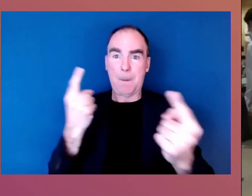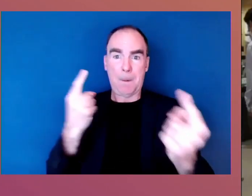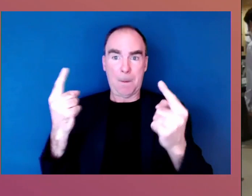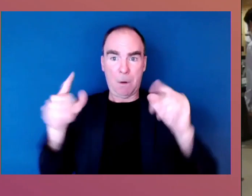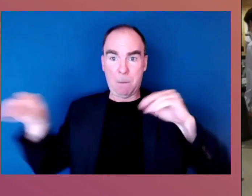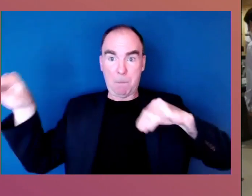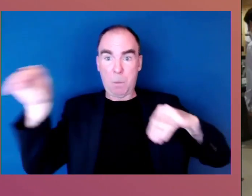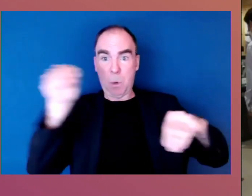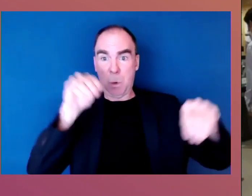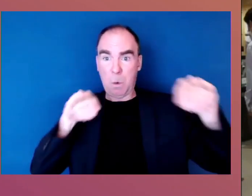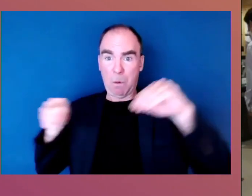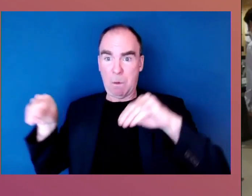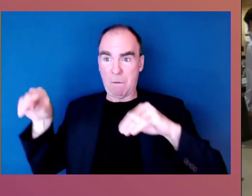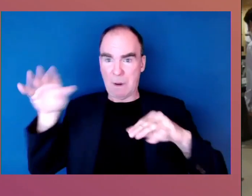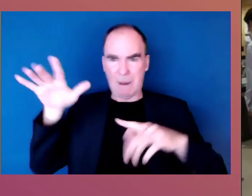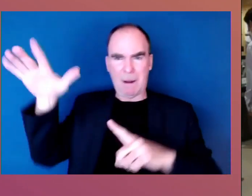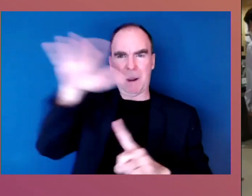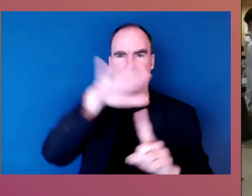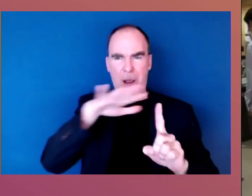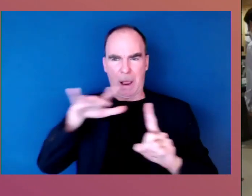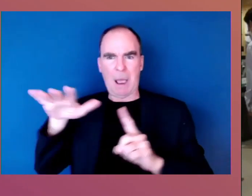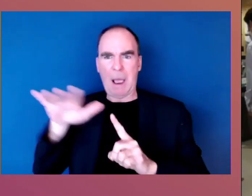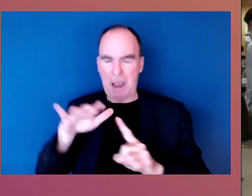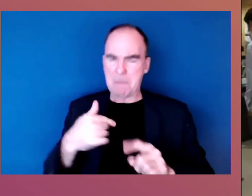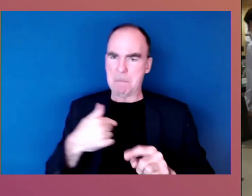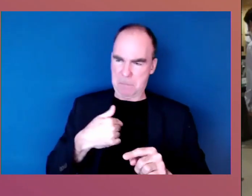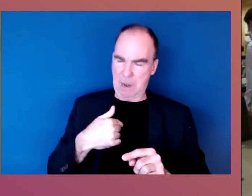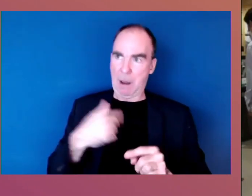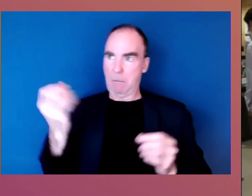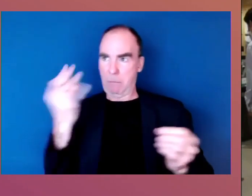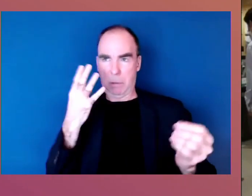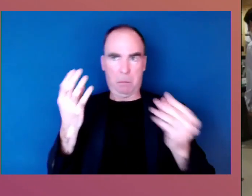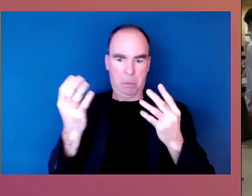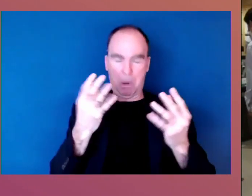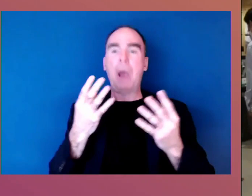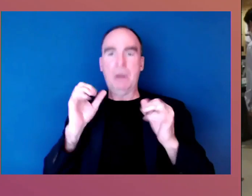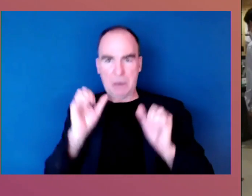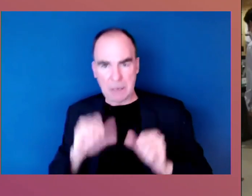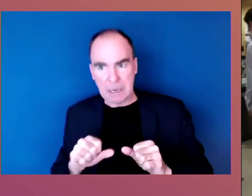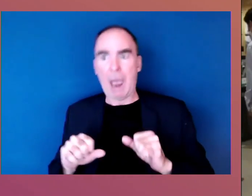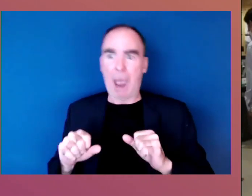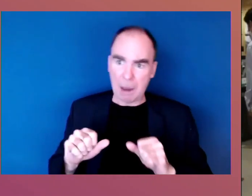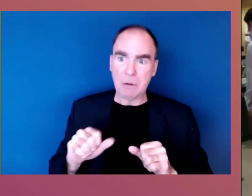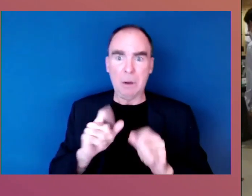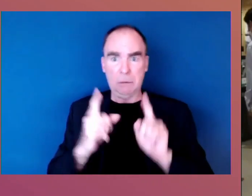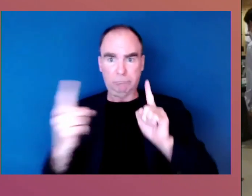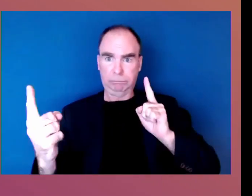safely and naturally by keeping social distancing. Let me show